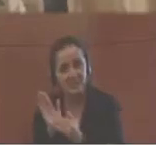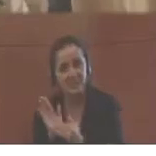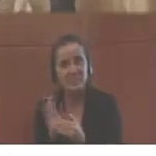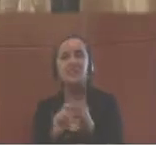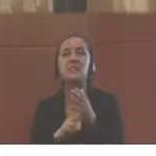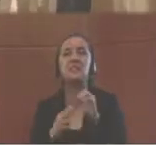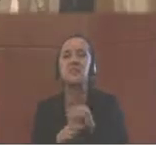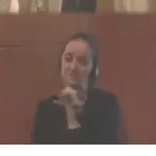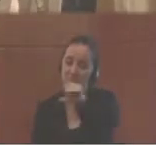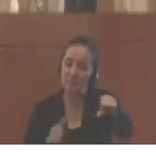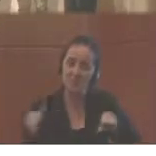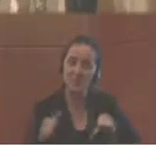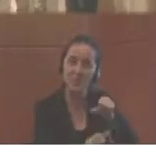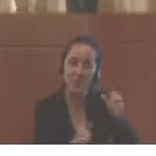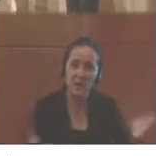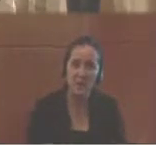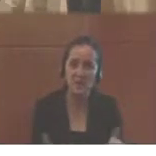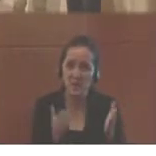I believe